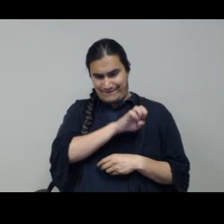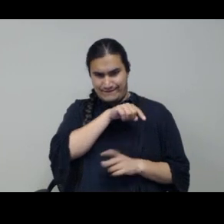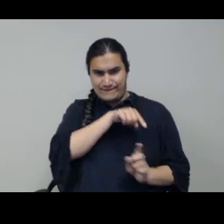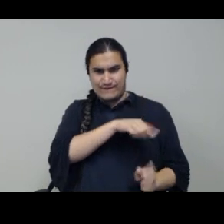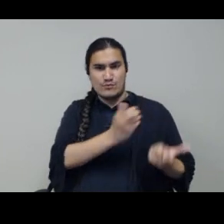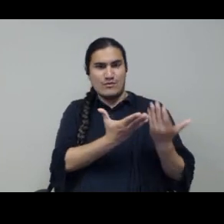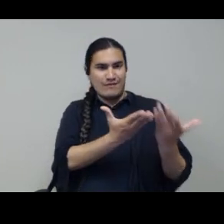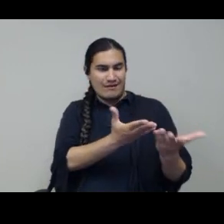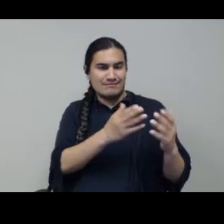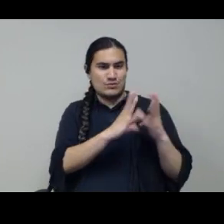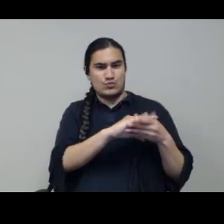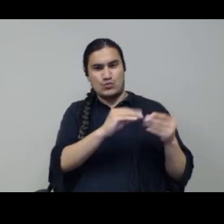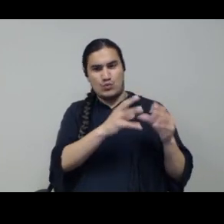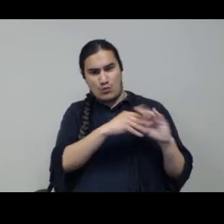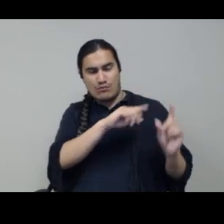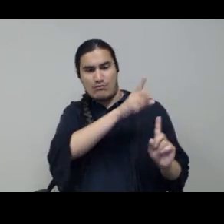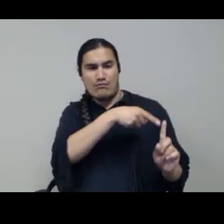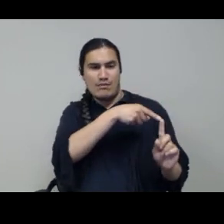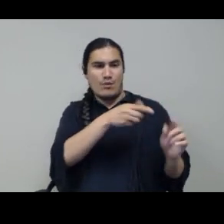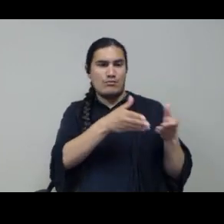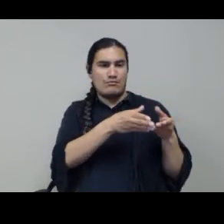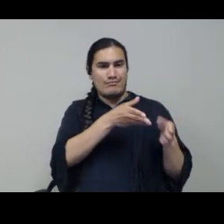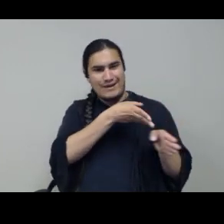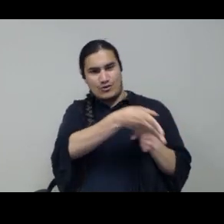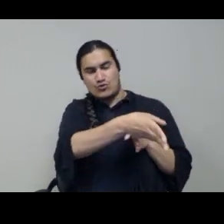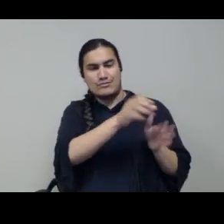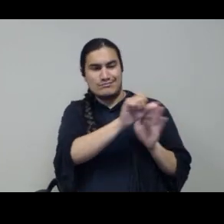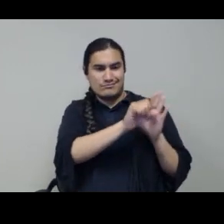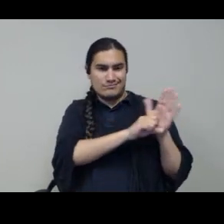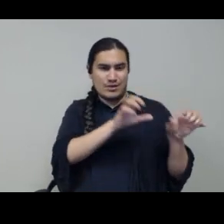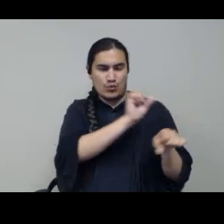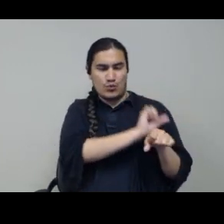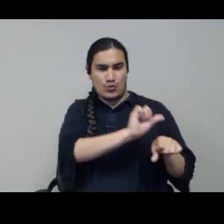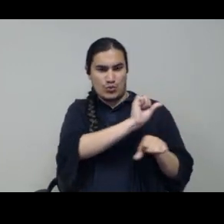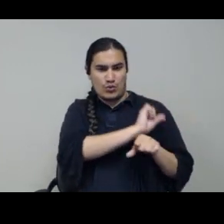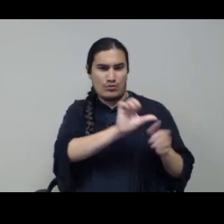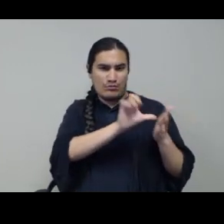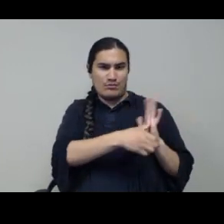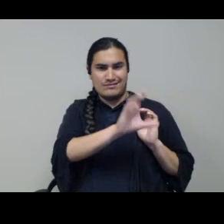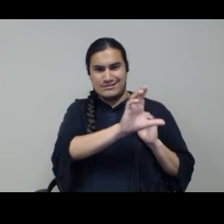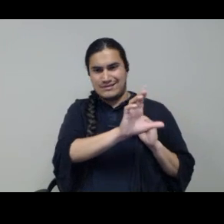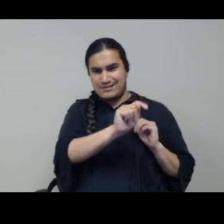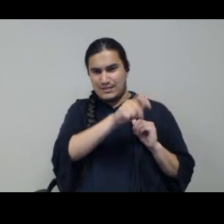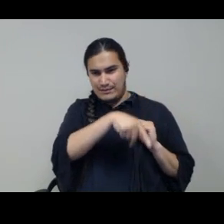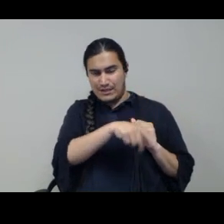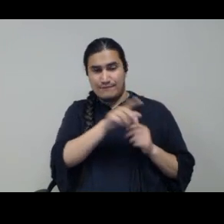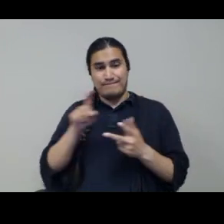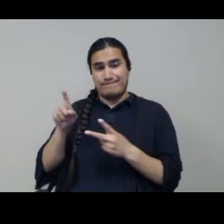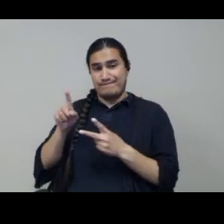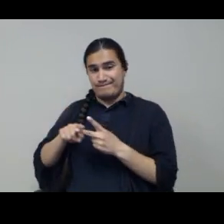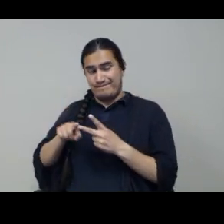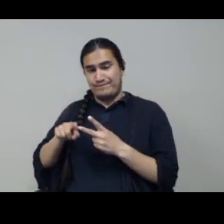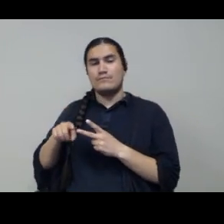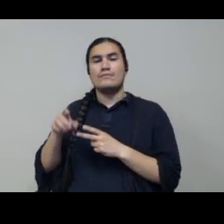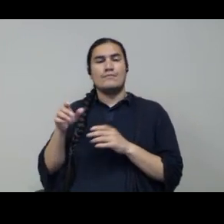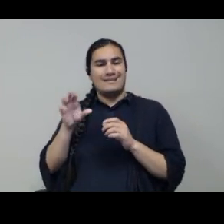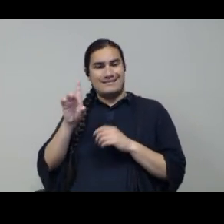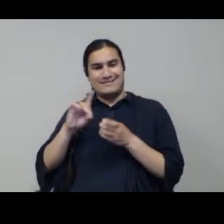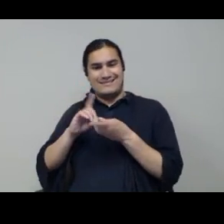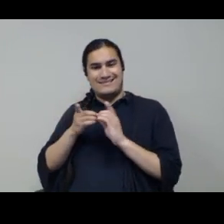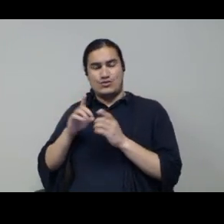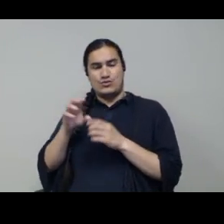the narrative on major state efforts implementing the CTP. And the second part is a digital tracking platform